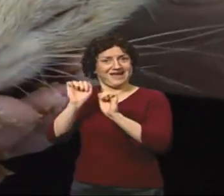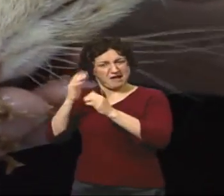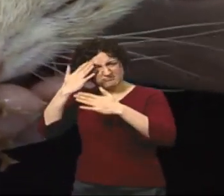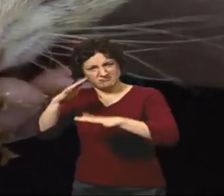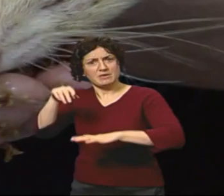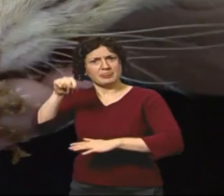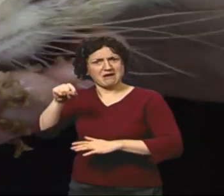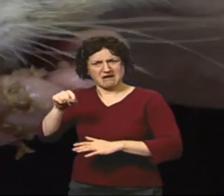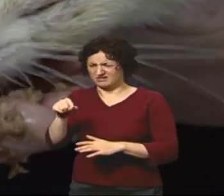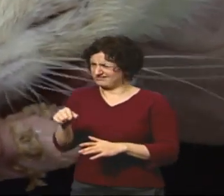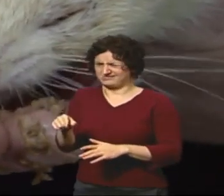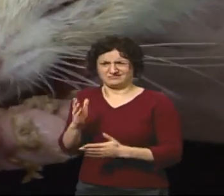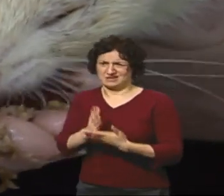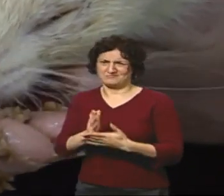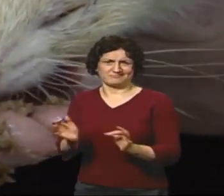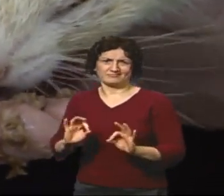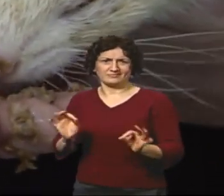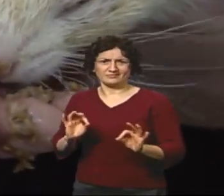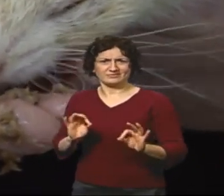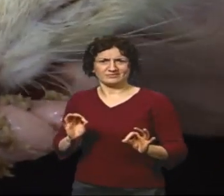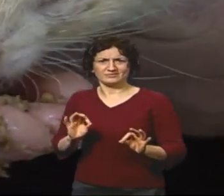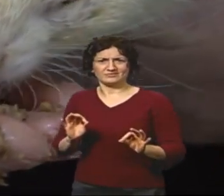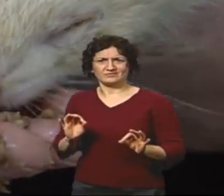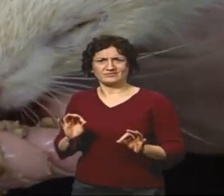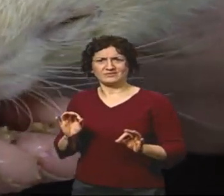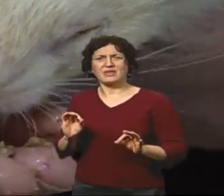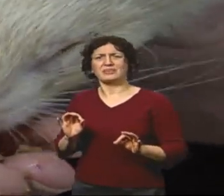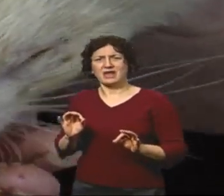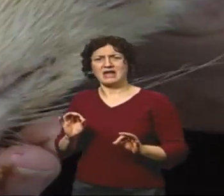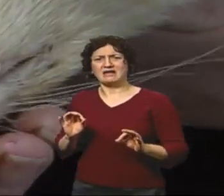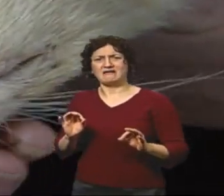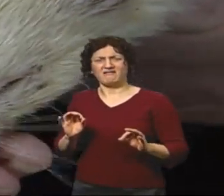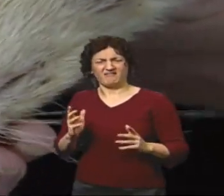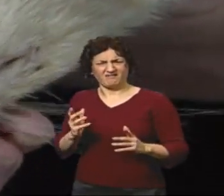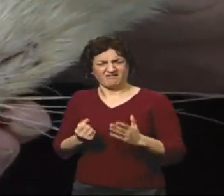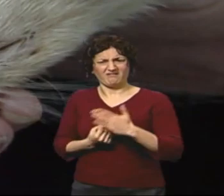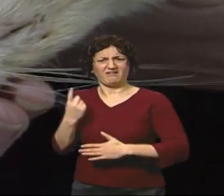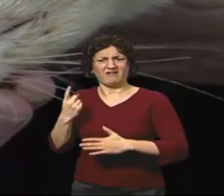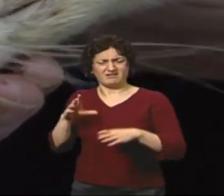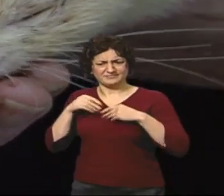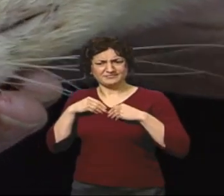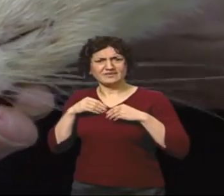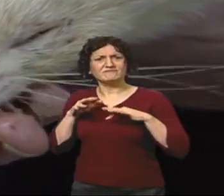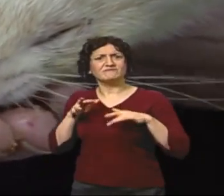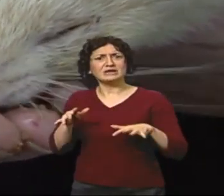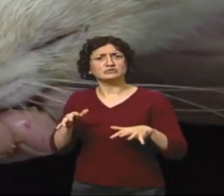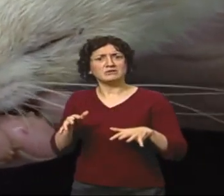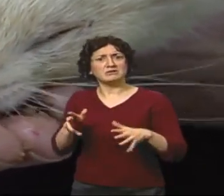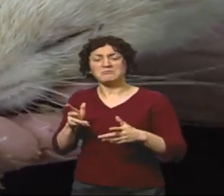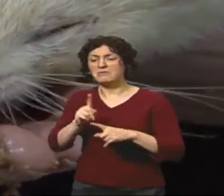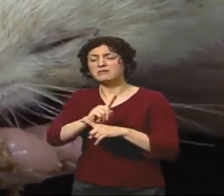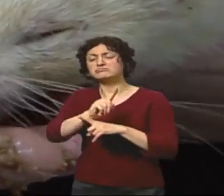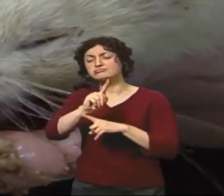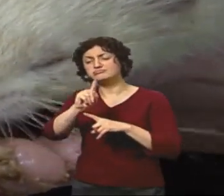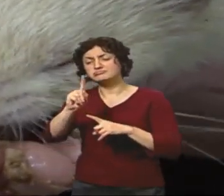wasn't that. The other thing is that he had an infection when he came in and it didn't really get going until, you know, it took a